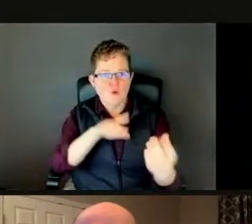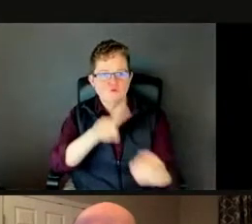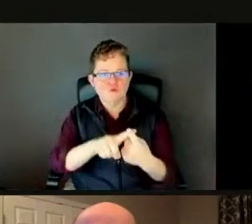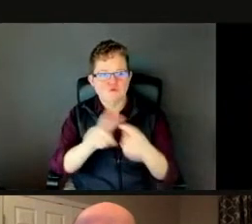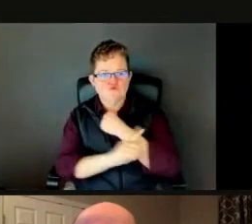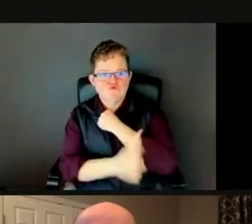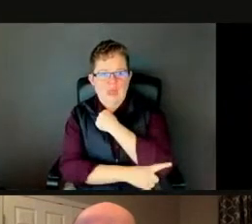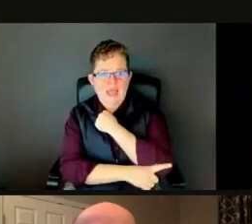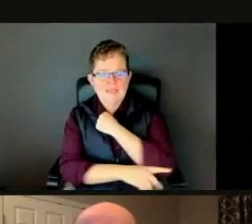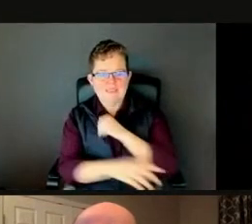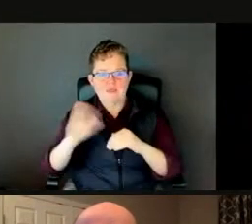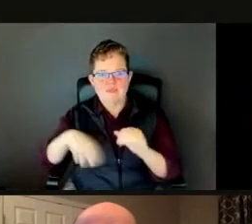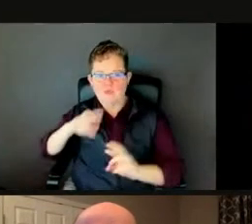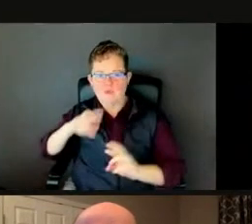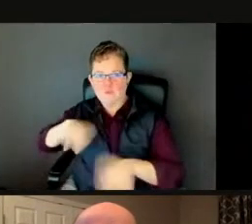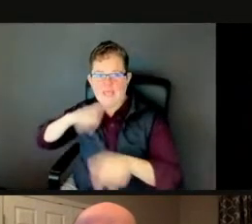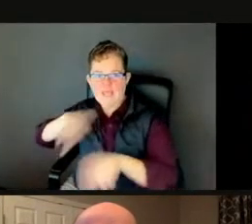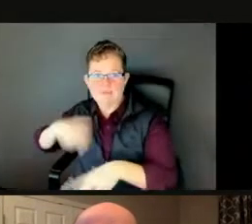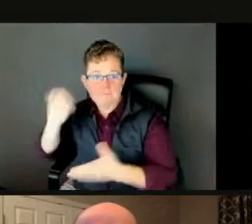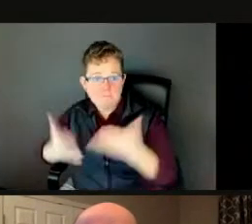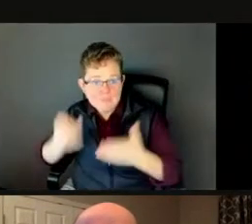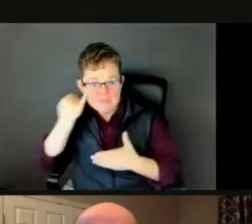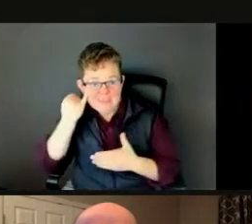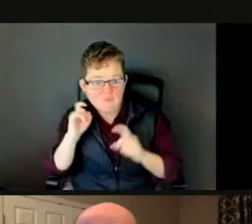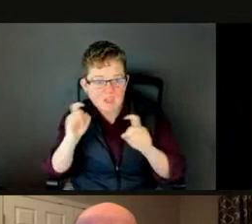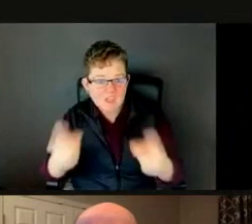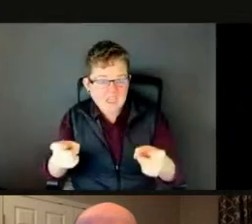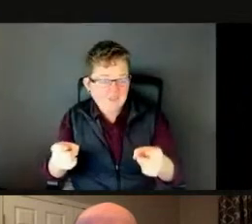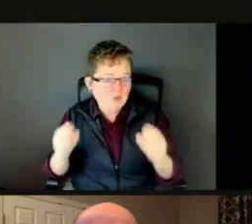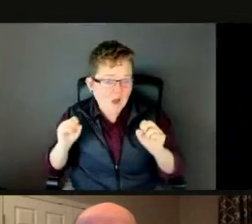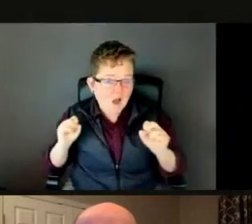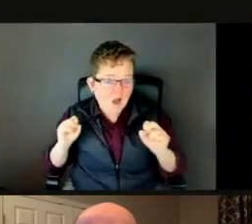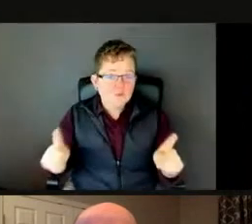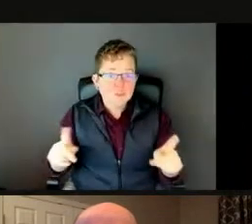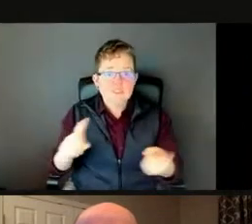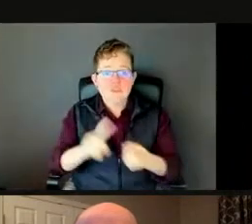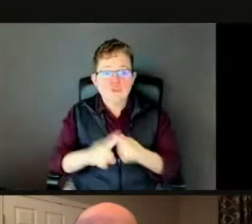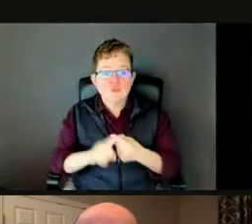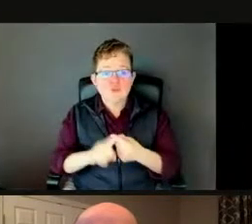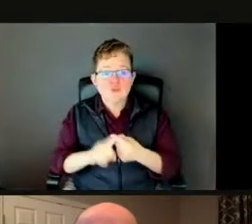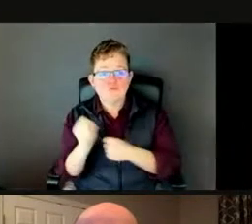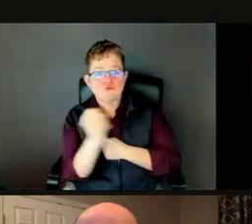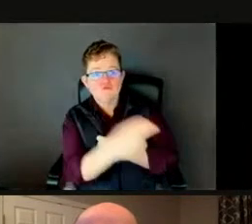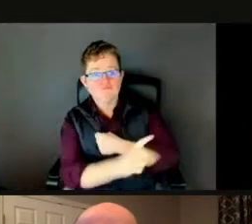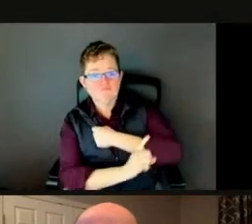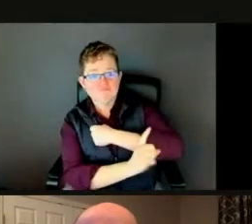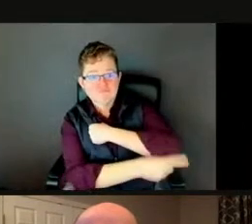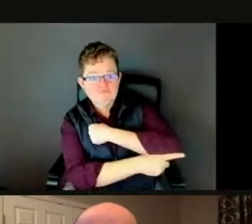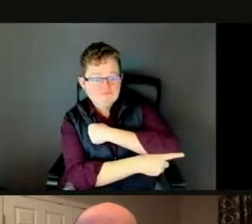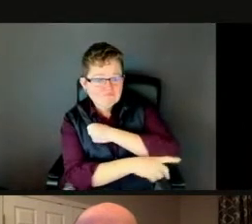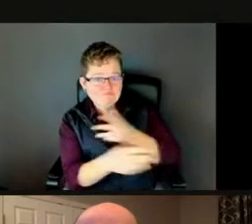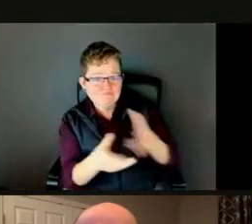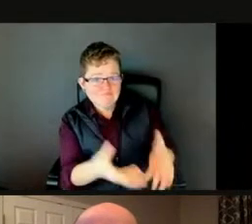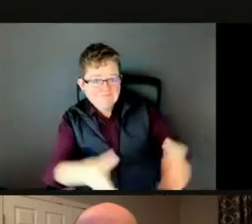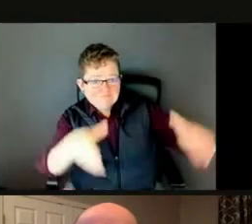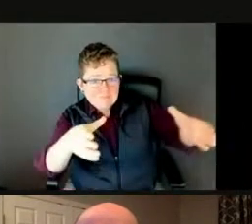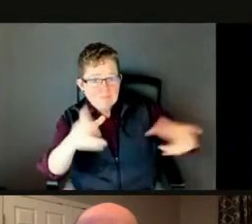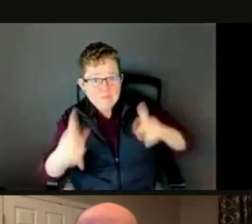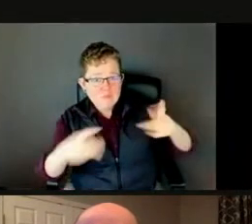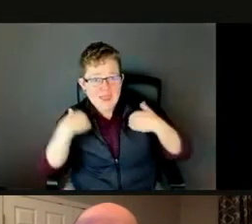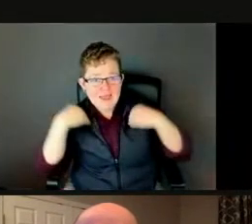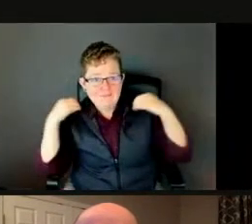approach. You know, maybe if we gave people a meaningful opportunity to dispose of their trash, people who are